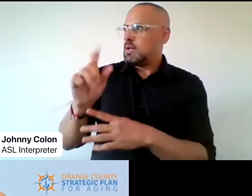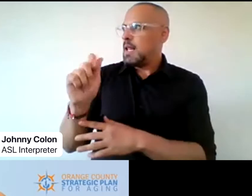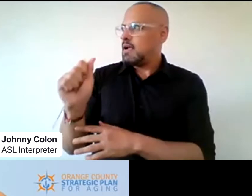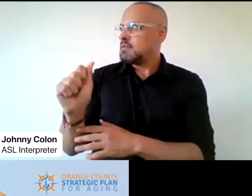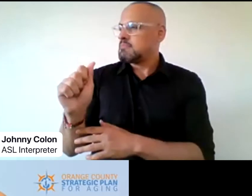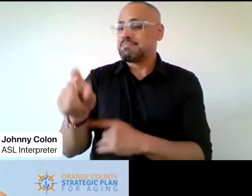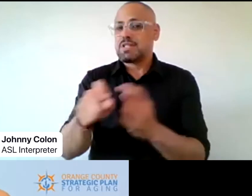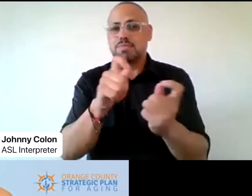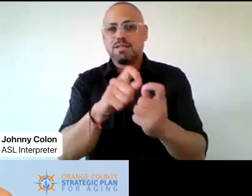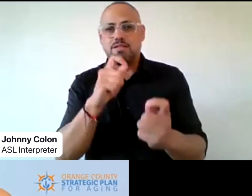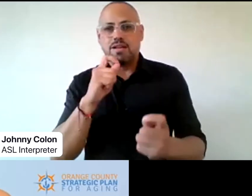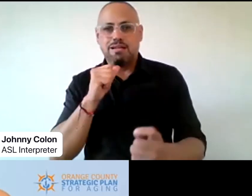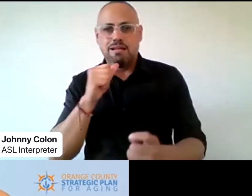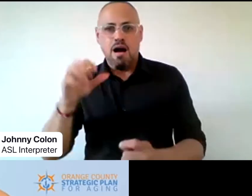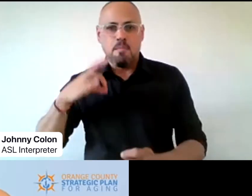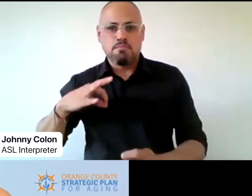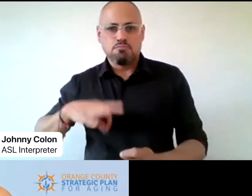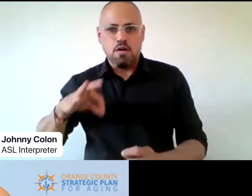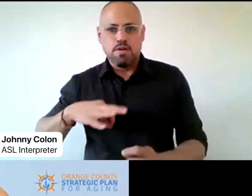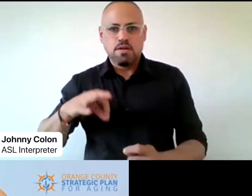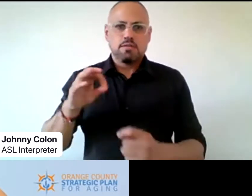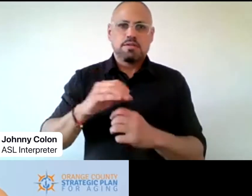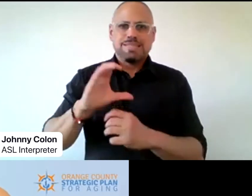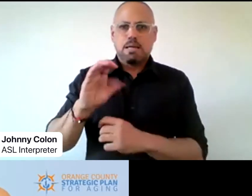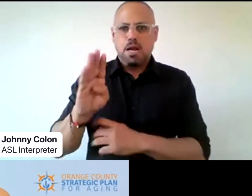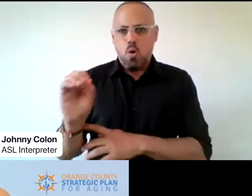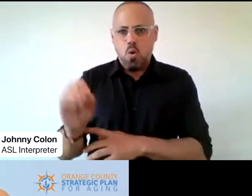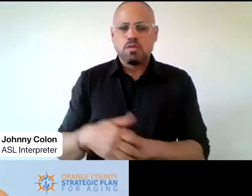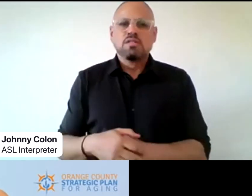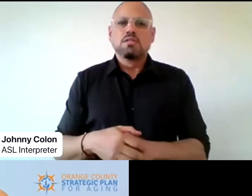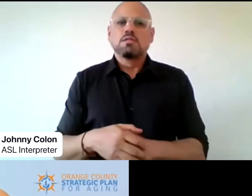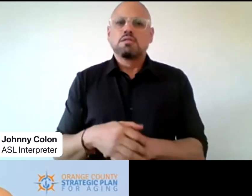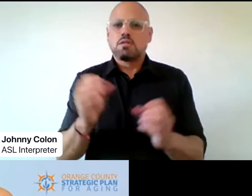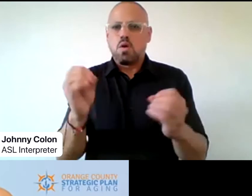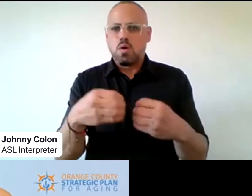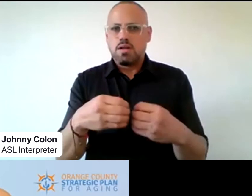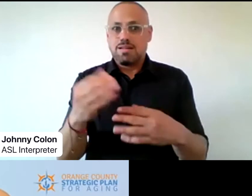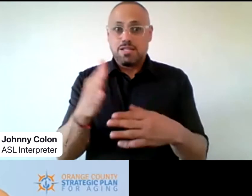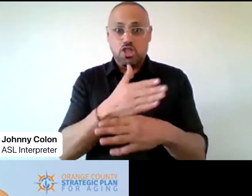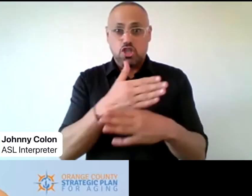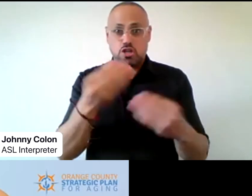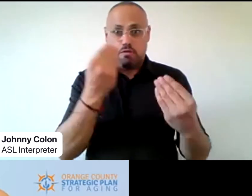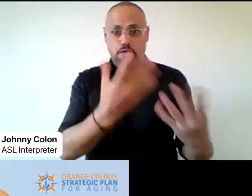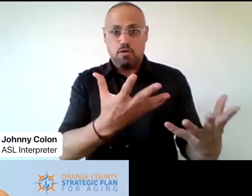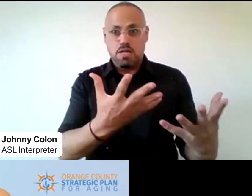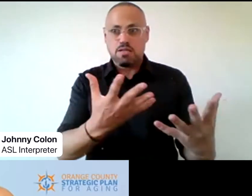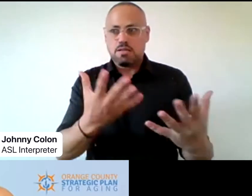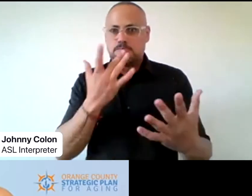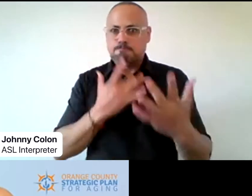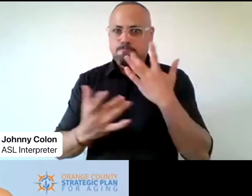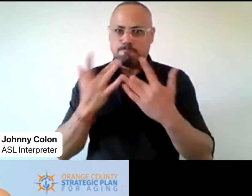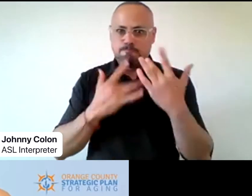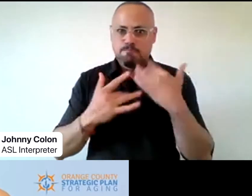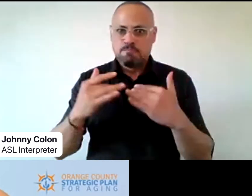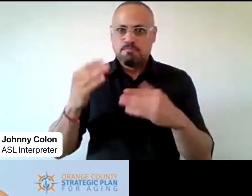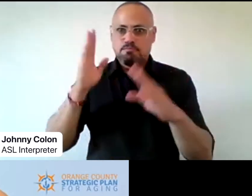with nonprofit organizations, sharing their data may put them at a disadvantage for other funding